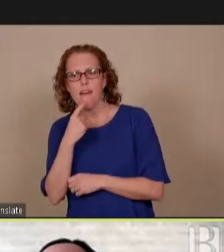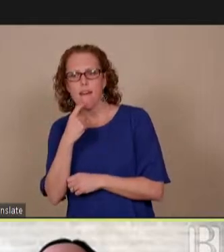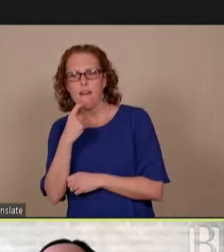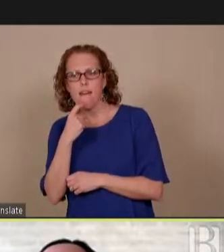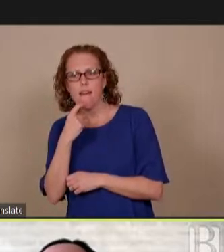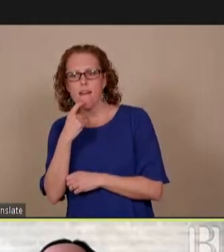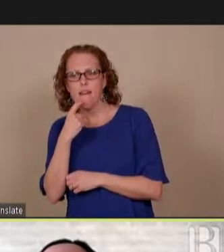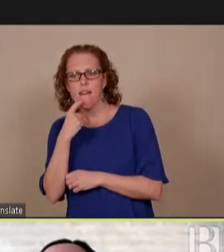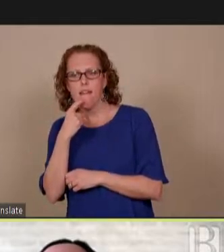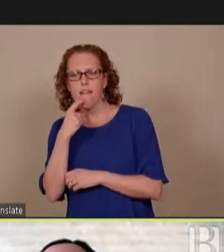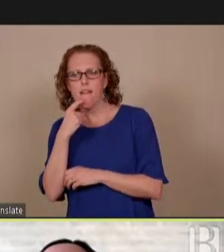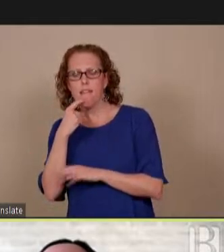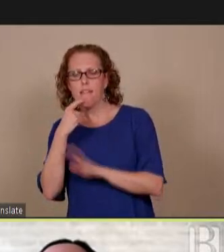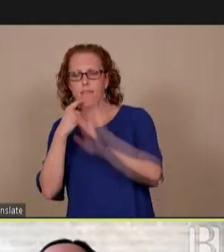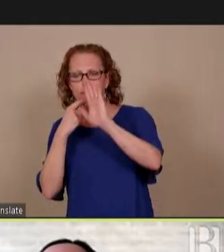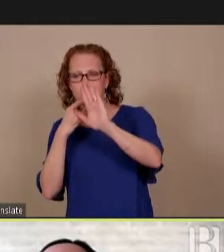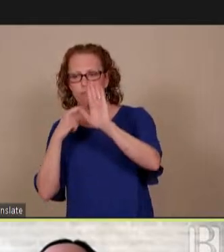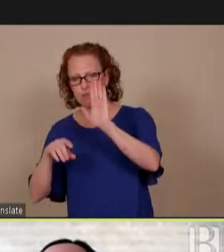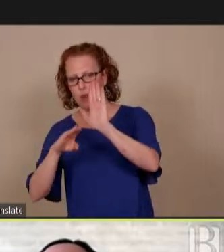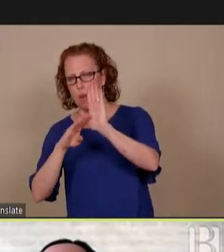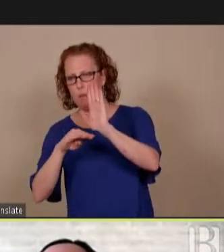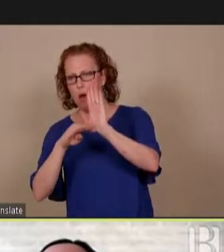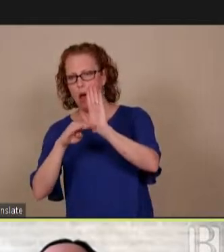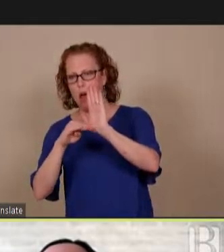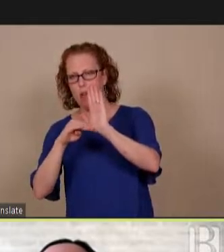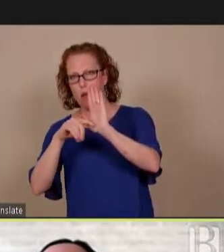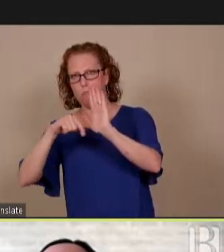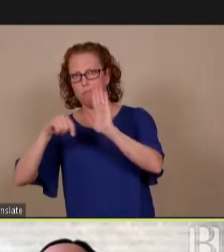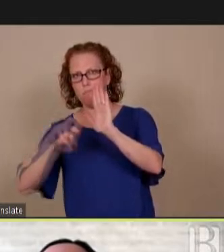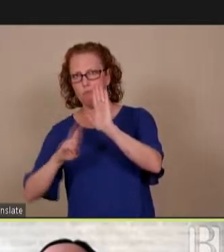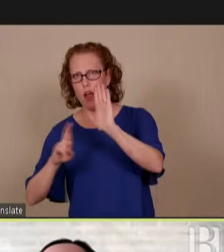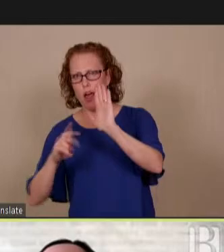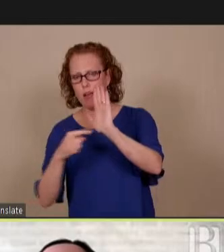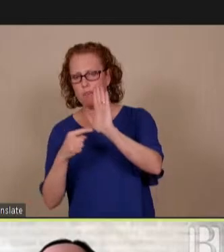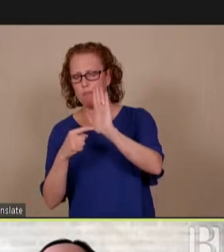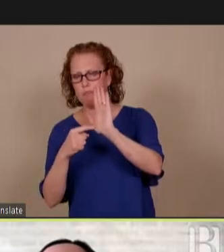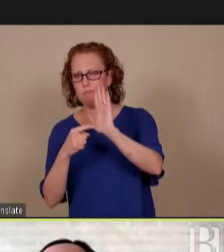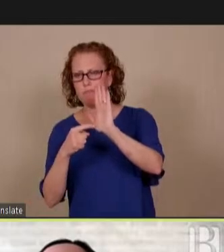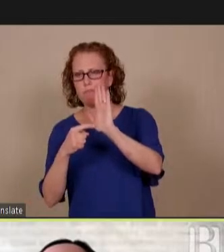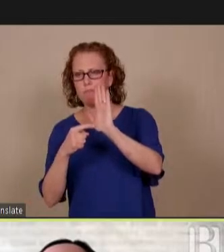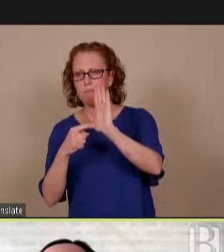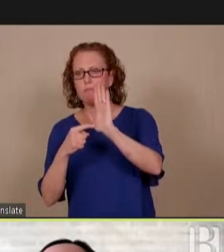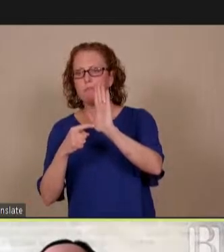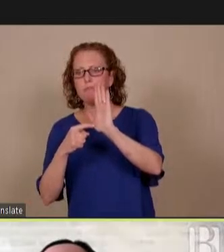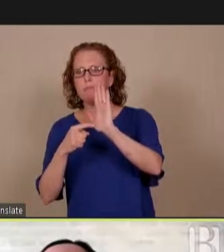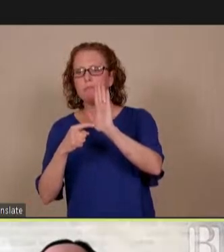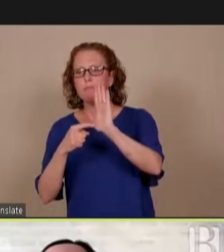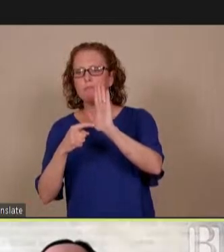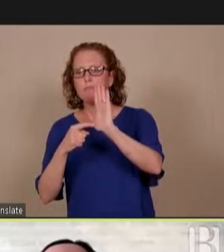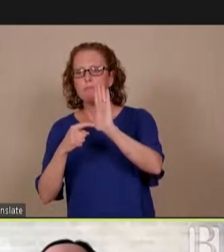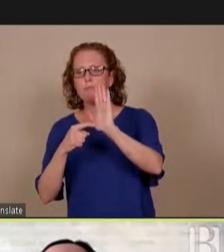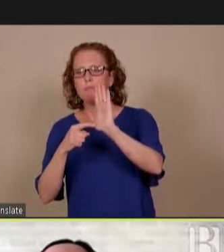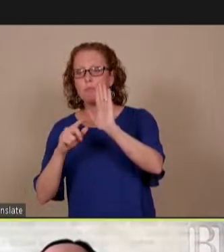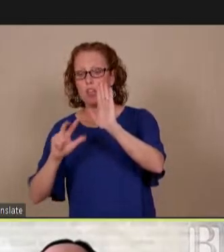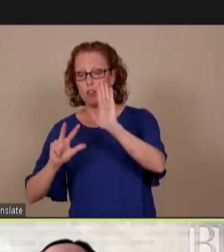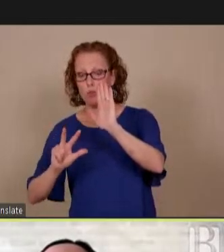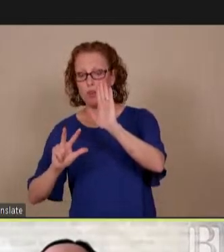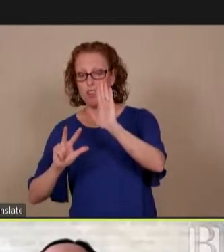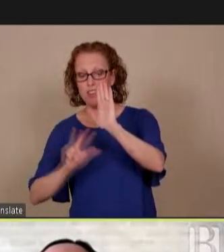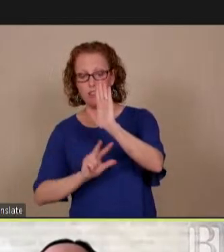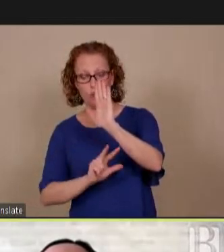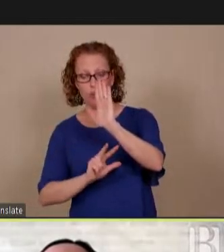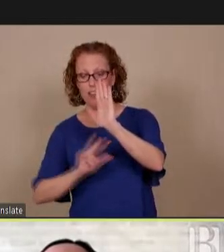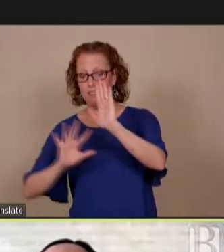here by districts 3 and 5 shifting over into with the loss of